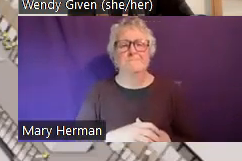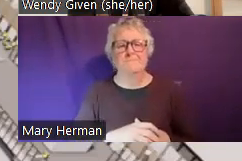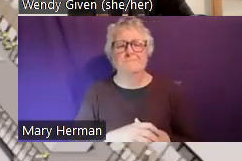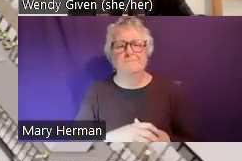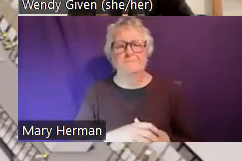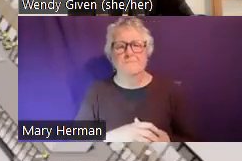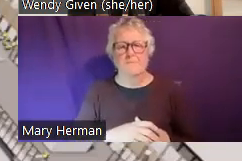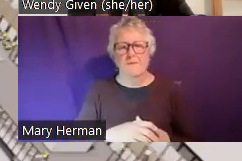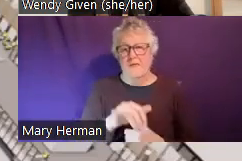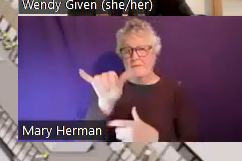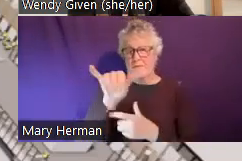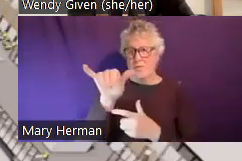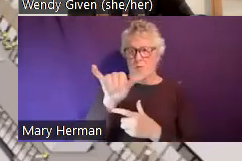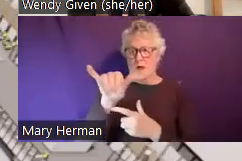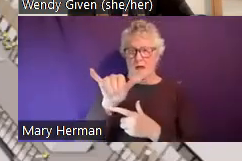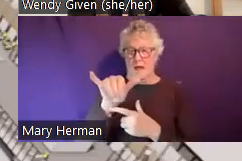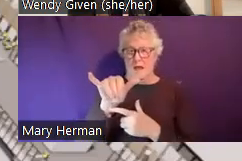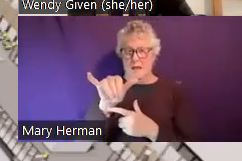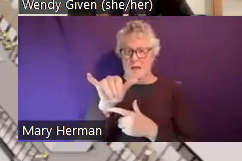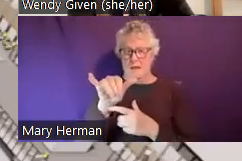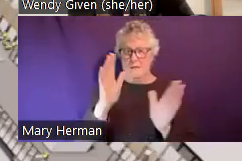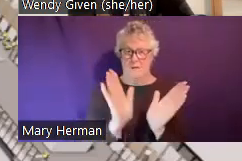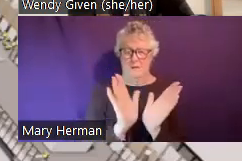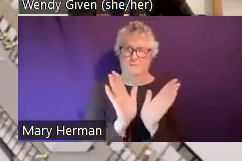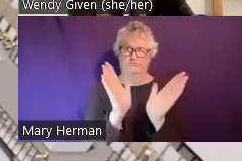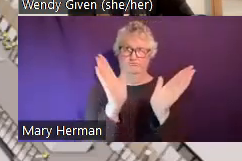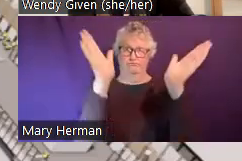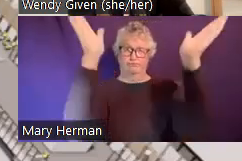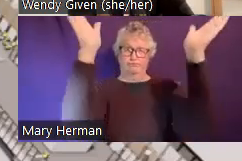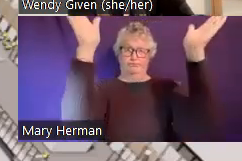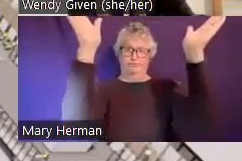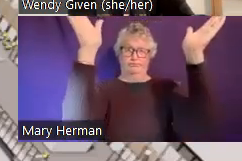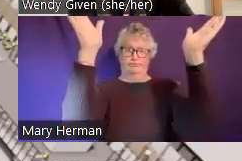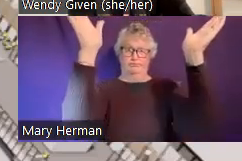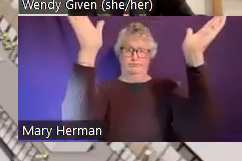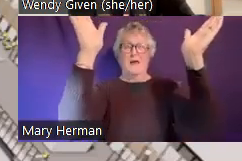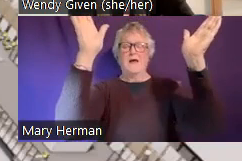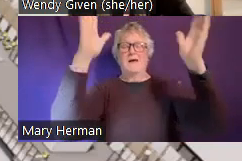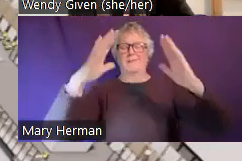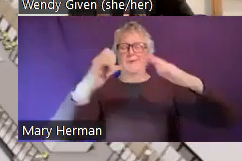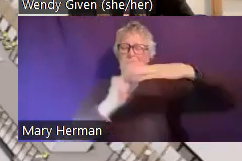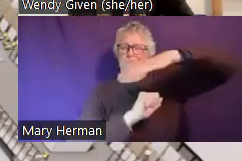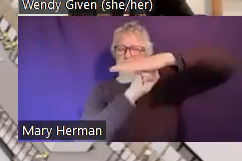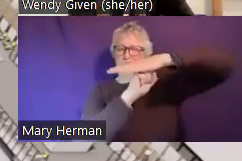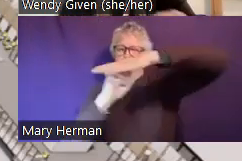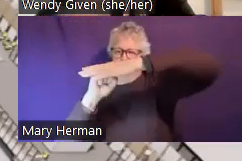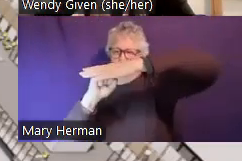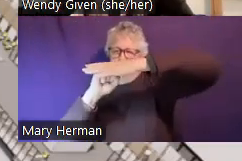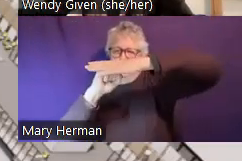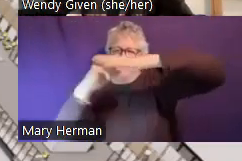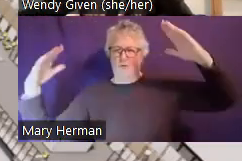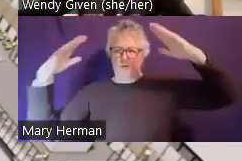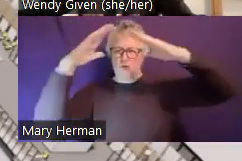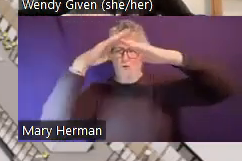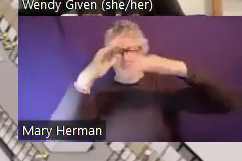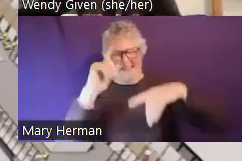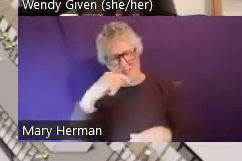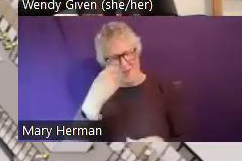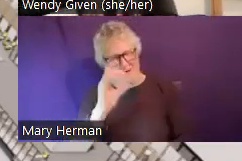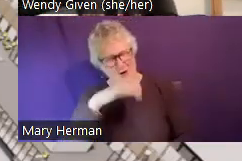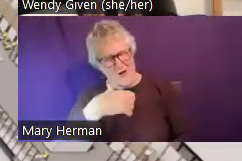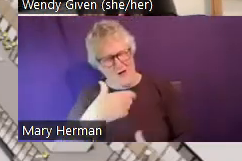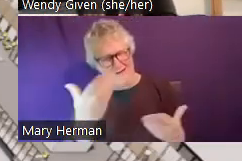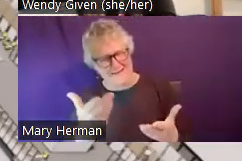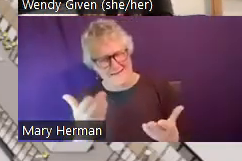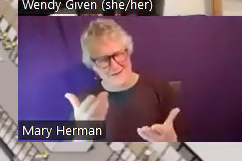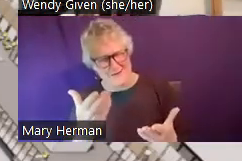that are holding up the roof. So they look sort of strange in this rendering because they're not holding anything up, but you can imagine